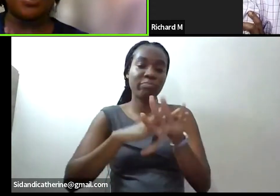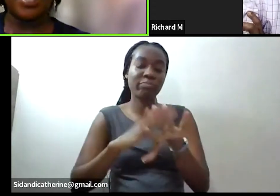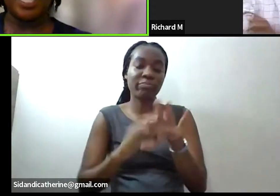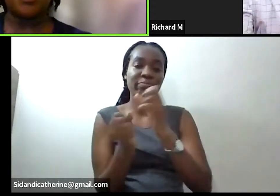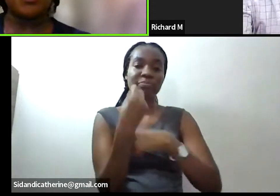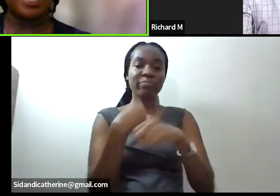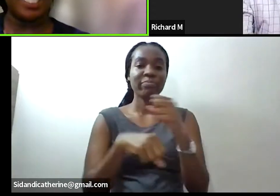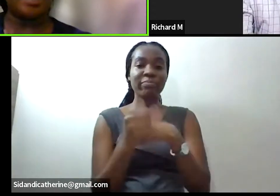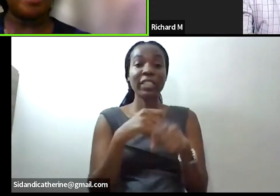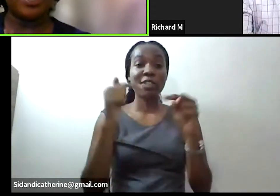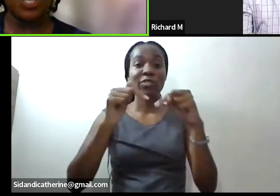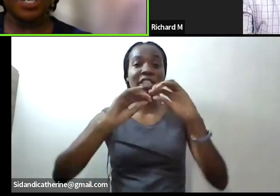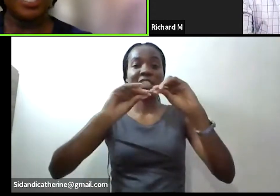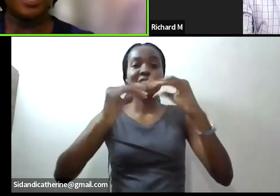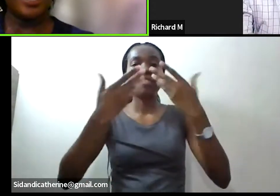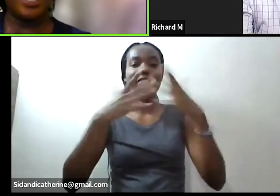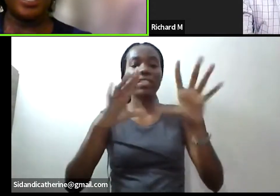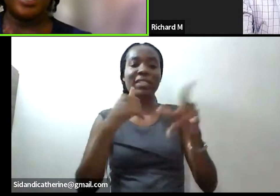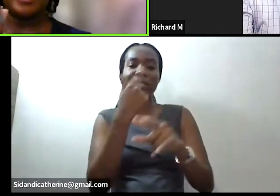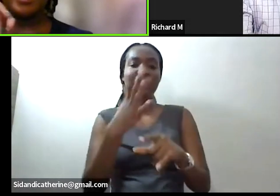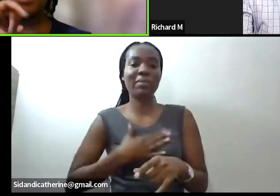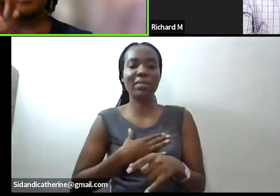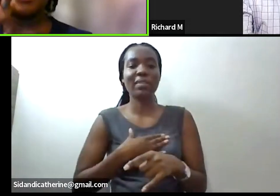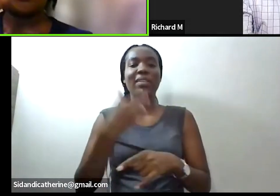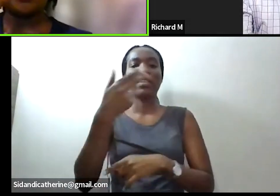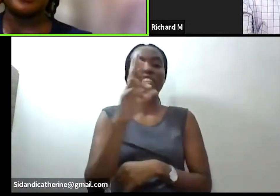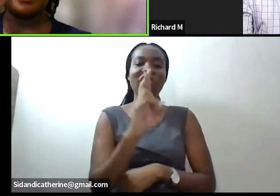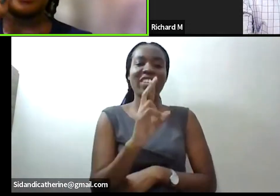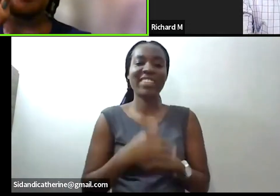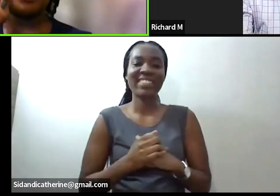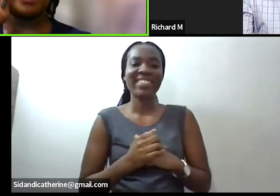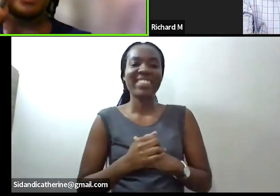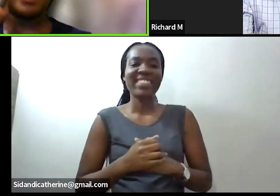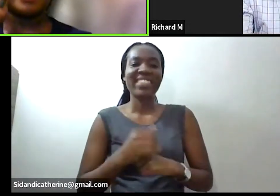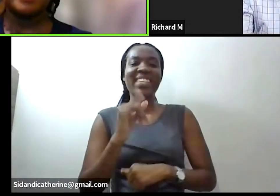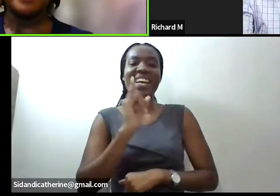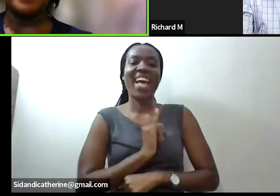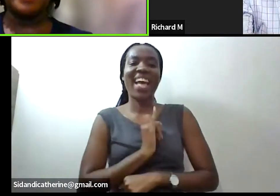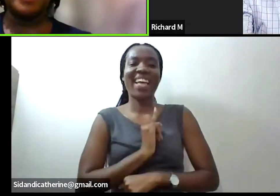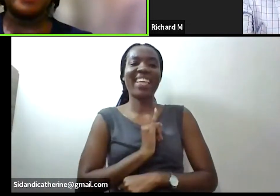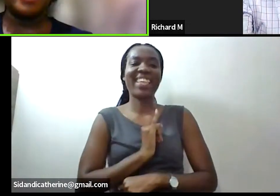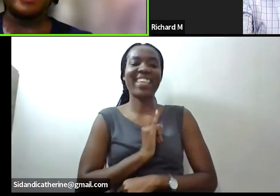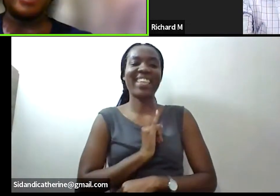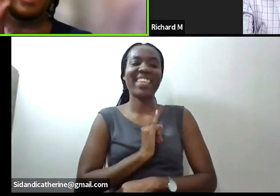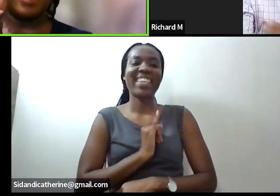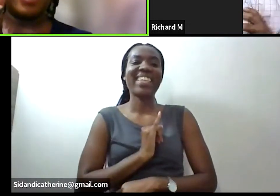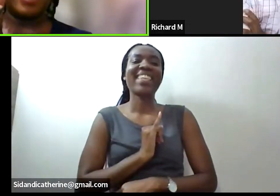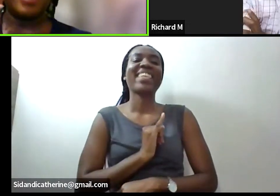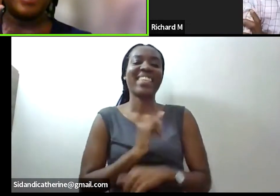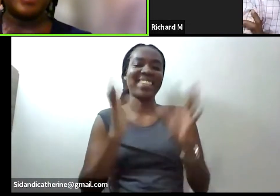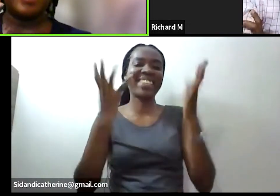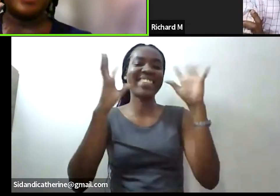taught us today how to say I am HR. I think I understood it. There's something like that. And then there's this and